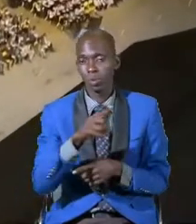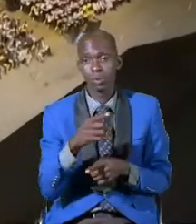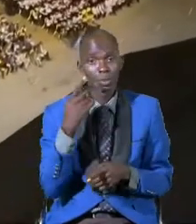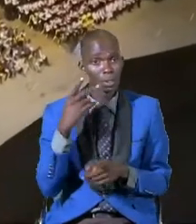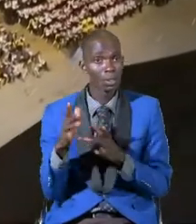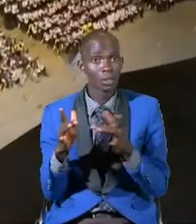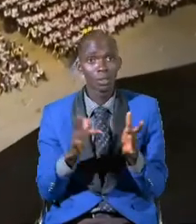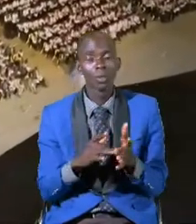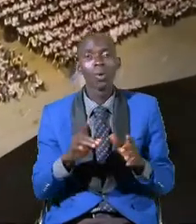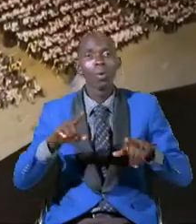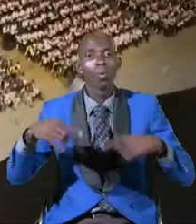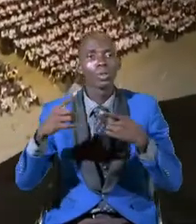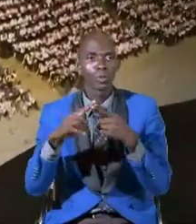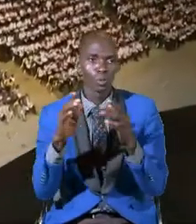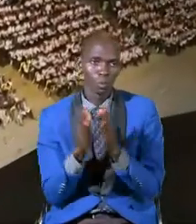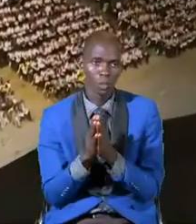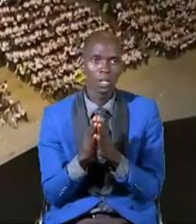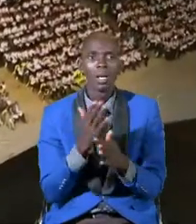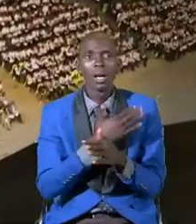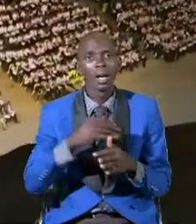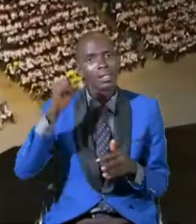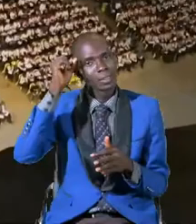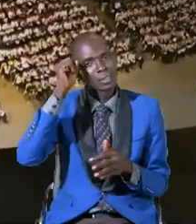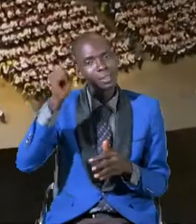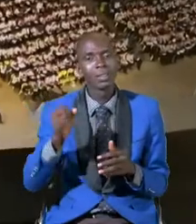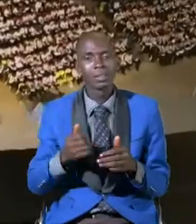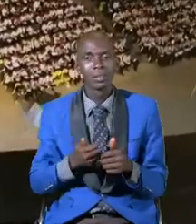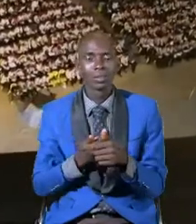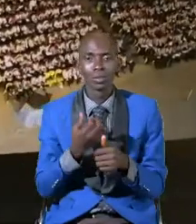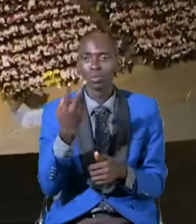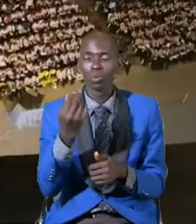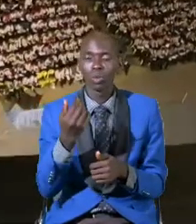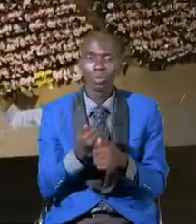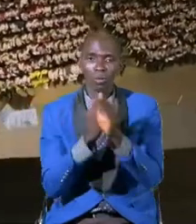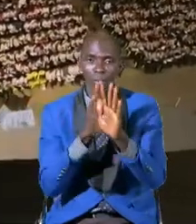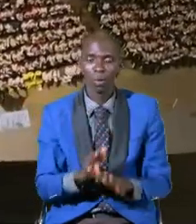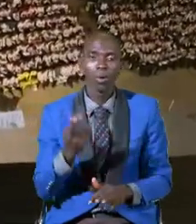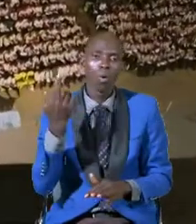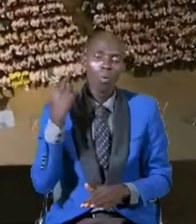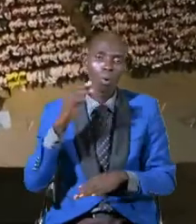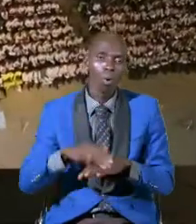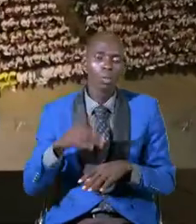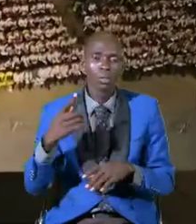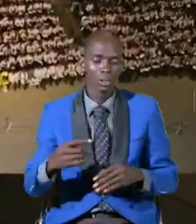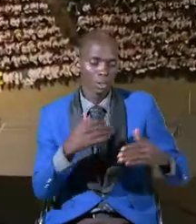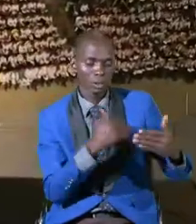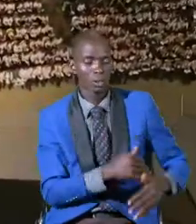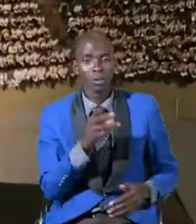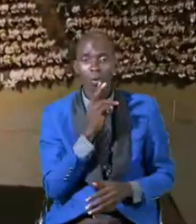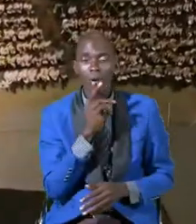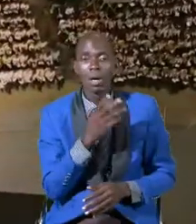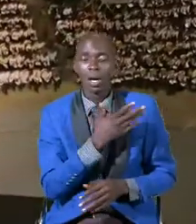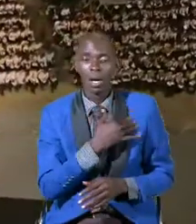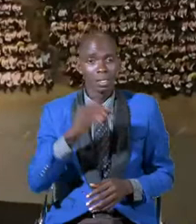to pray, and his disciples were on the sea. And he was walking on the